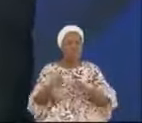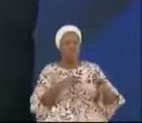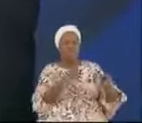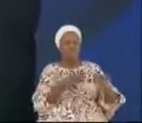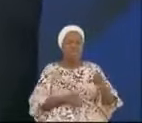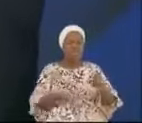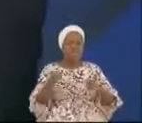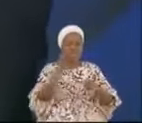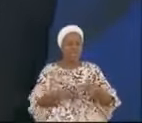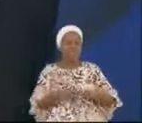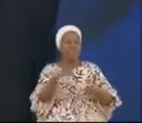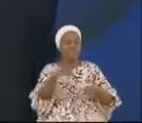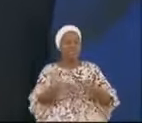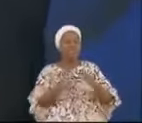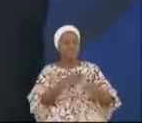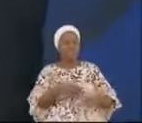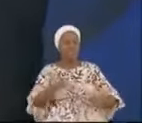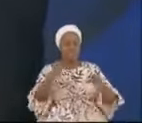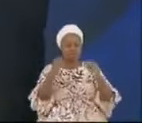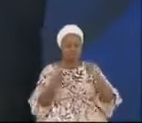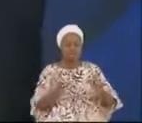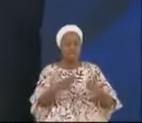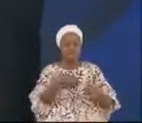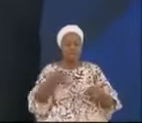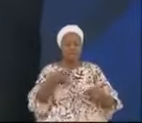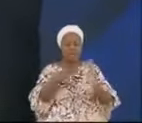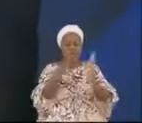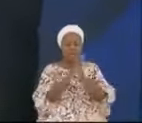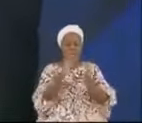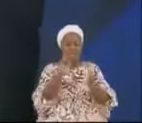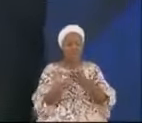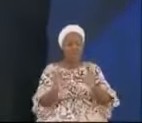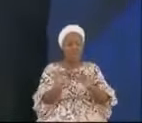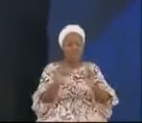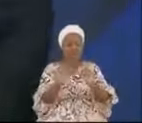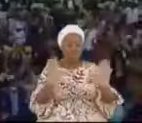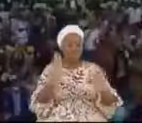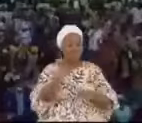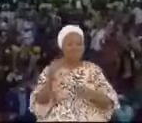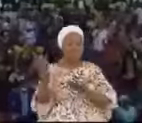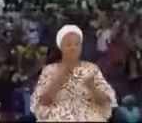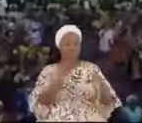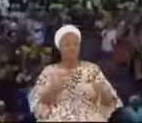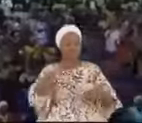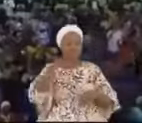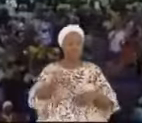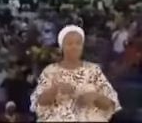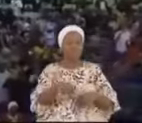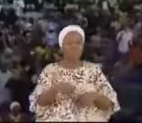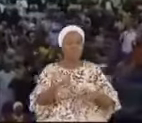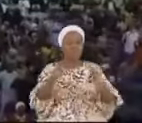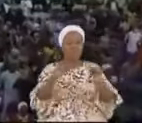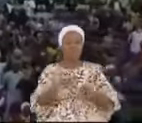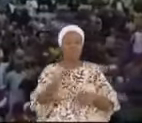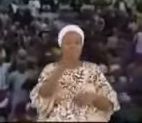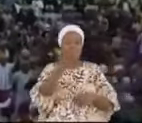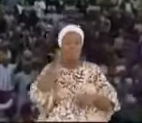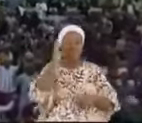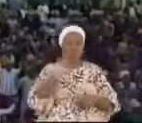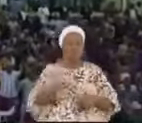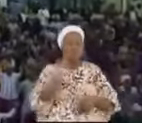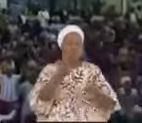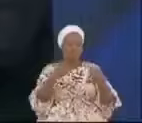strength. And we pray that nothing will bring us down. No evil will come to